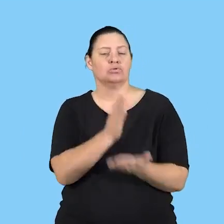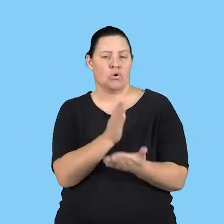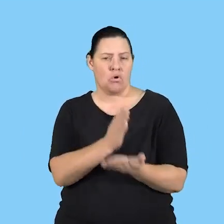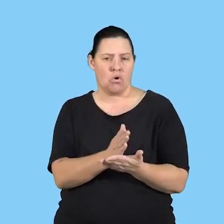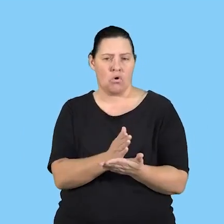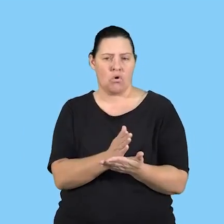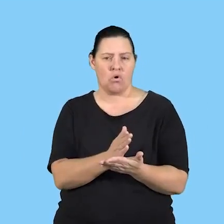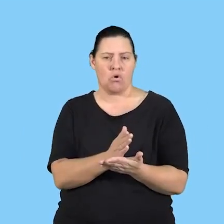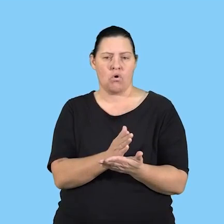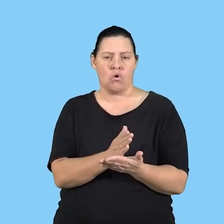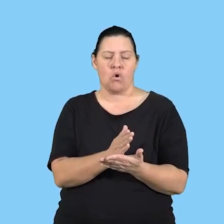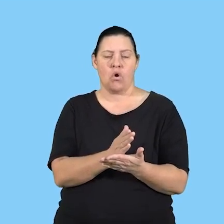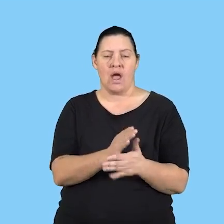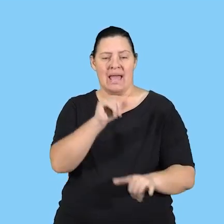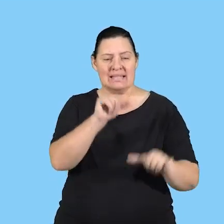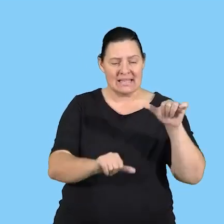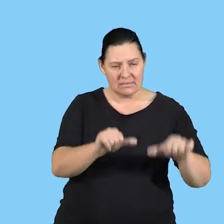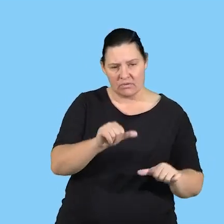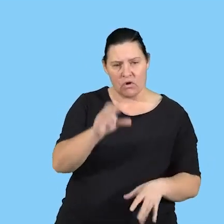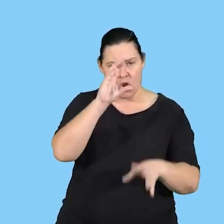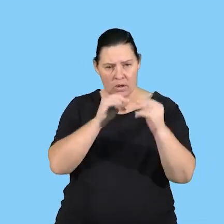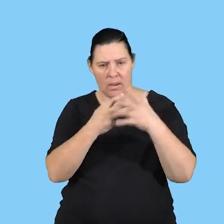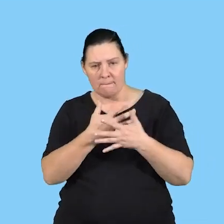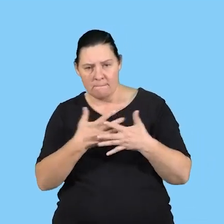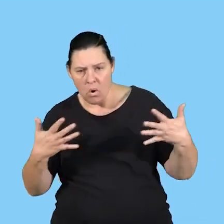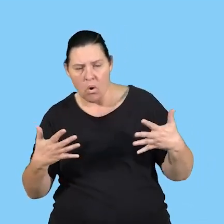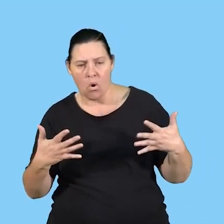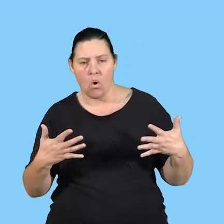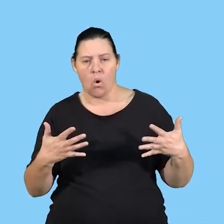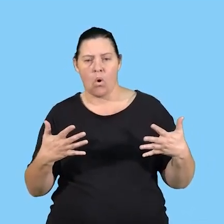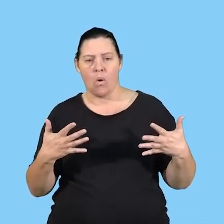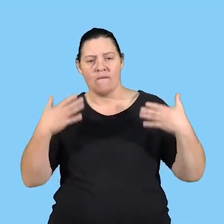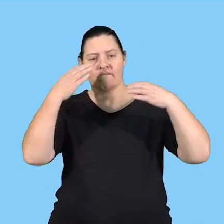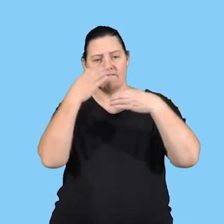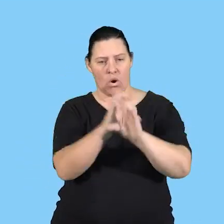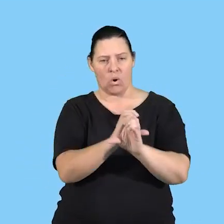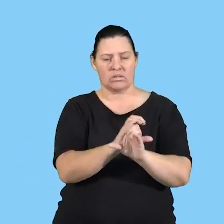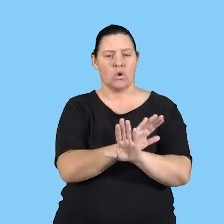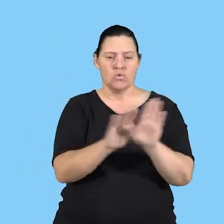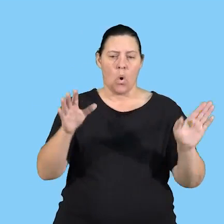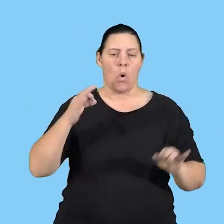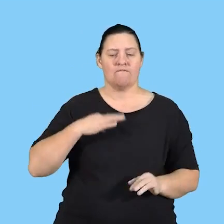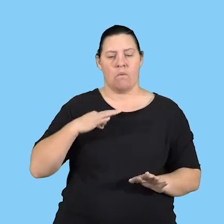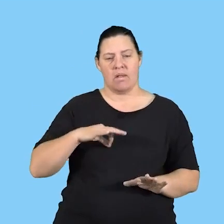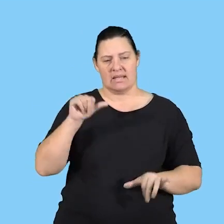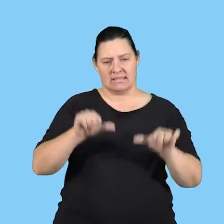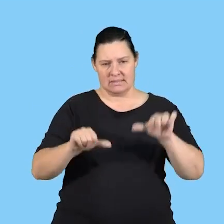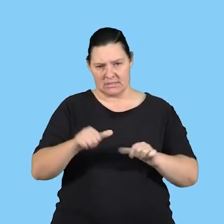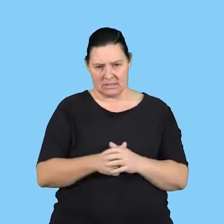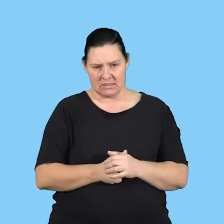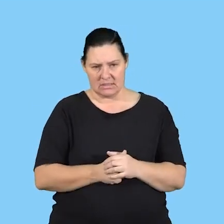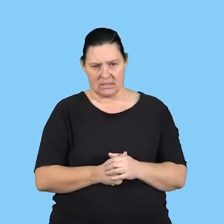to ensure assessment for learning with a more prominent focus on informal